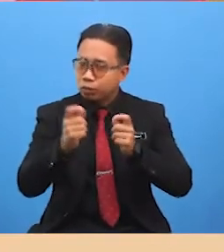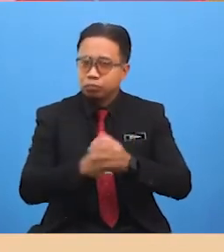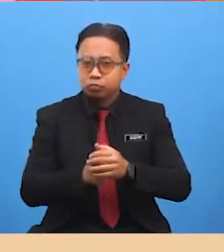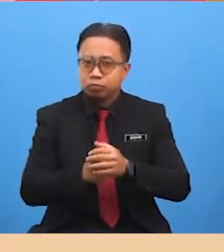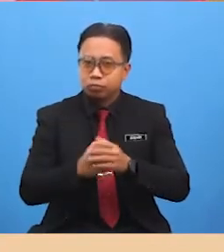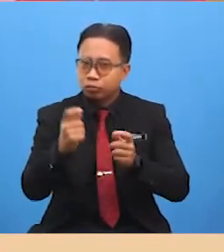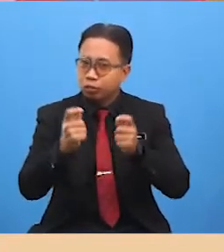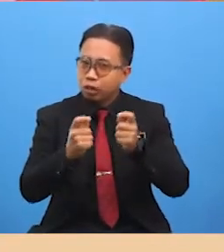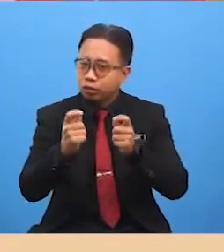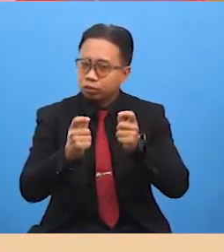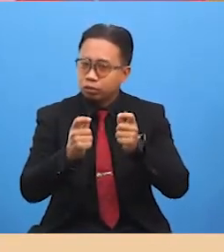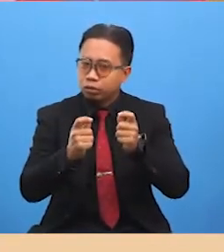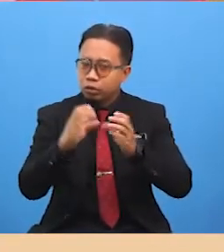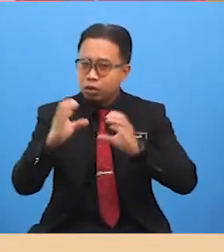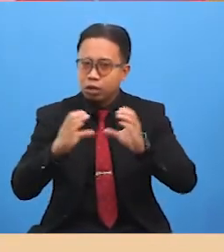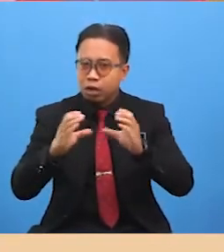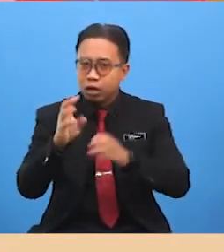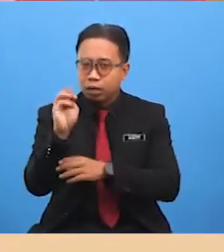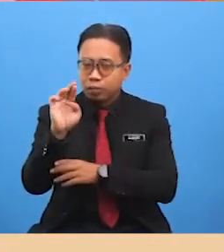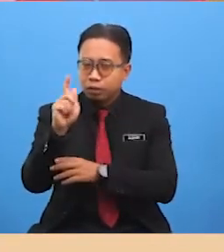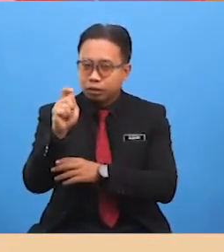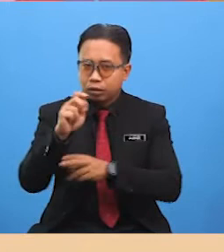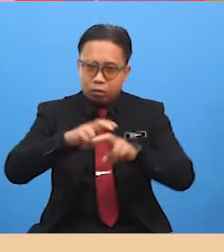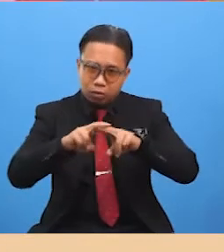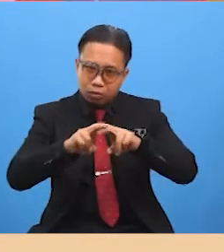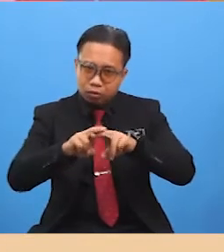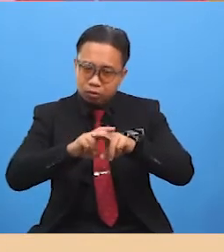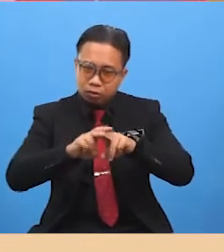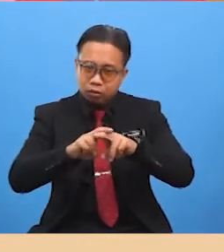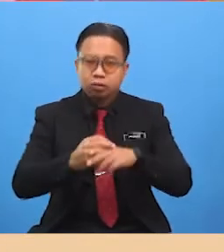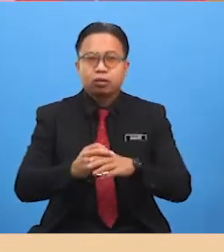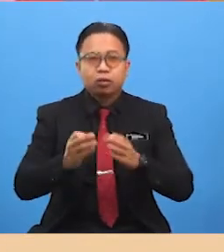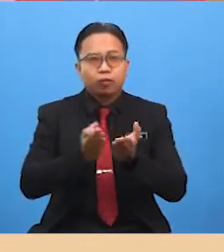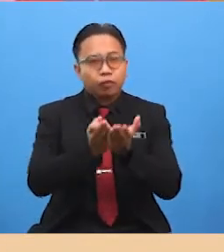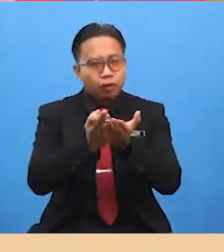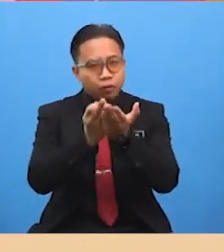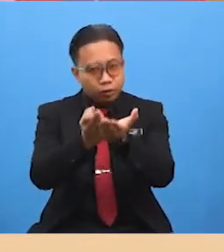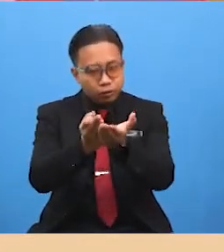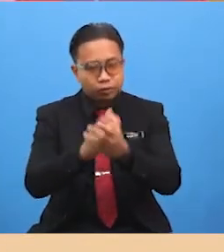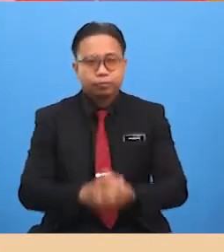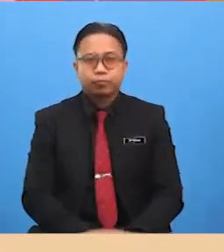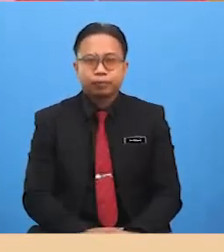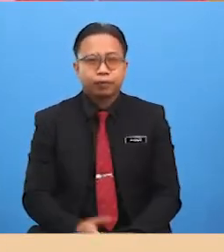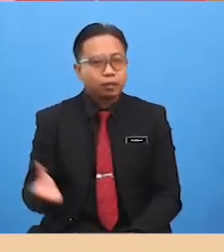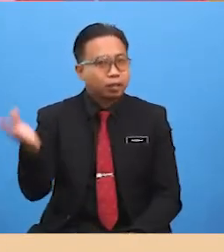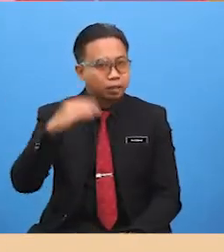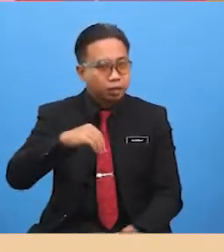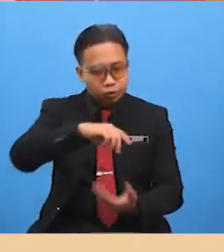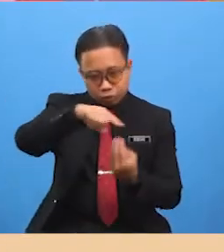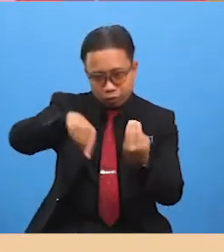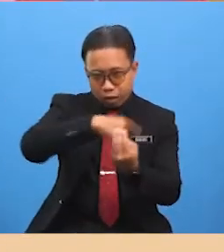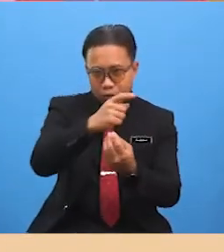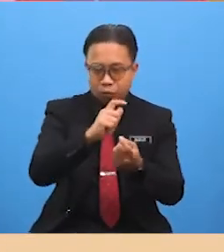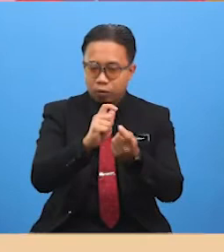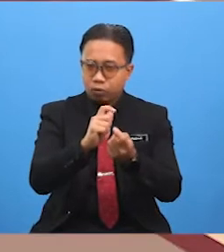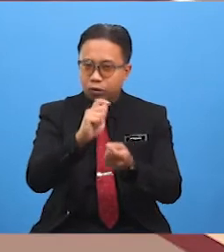Trucks, cars, the MRT, LRT, trains, ferries. So, let's get around the world